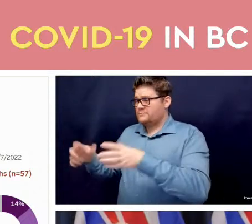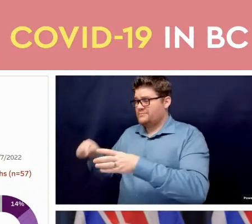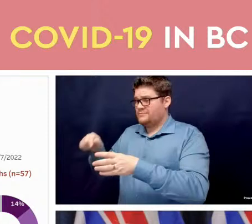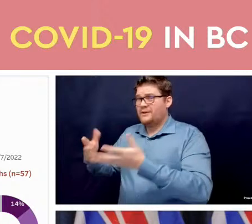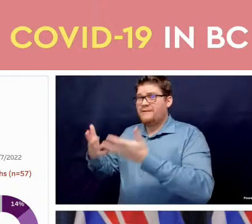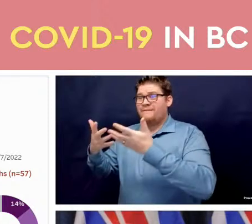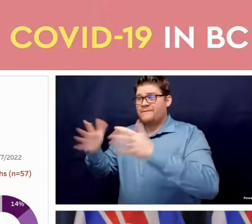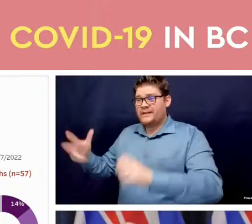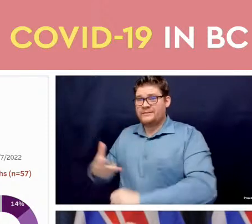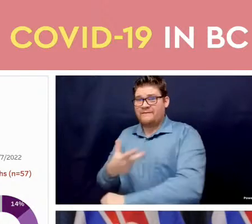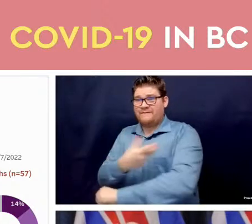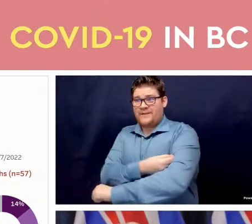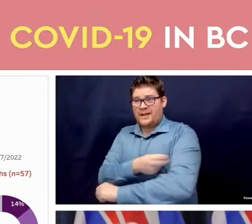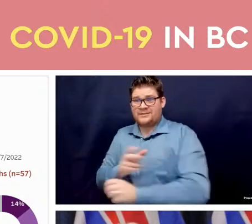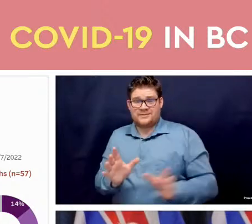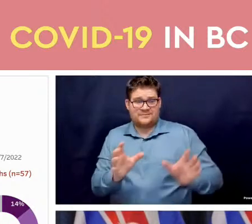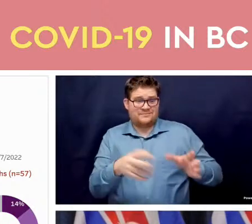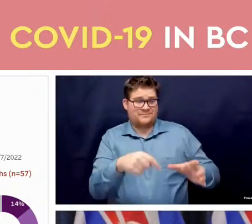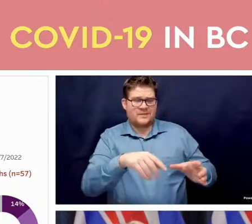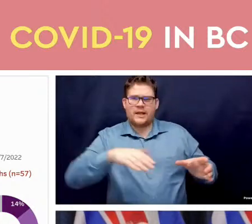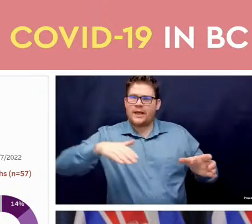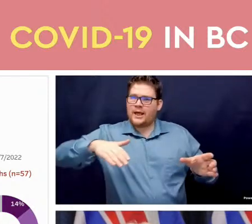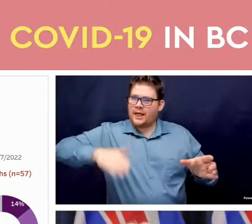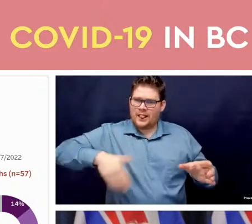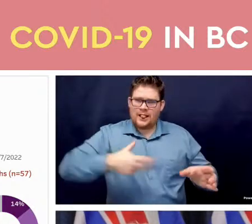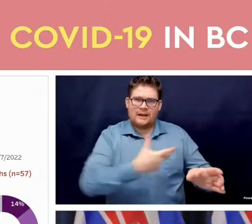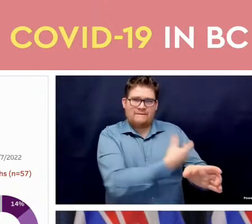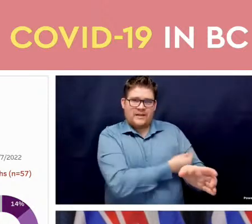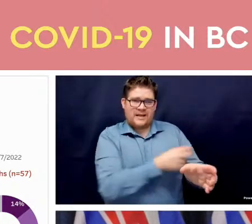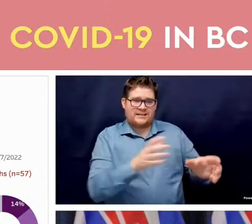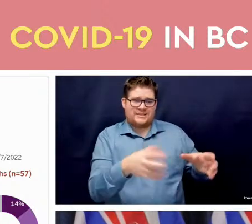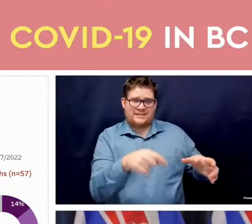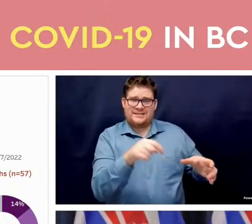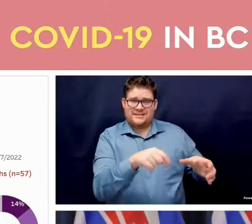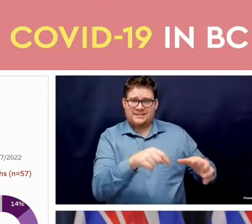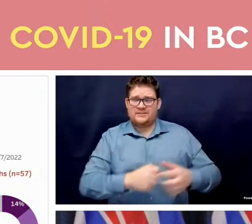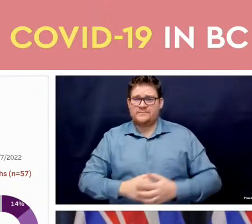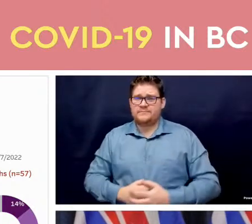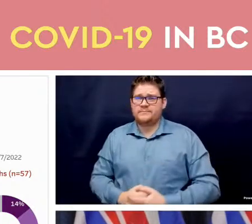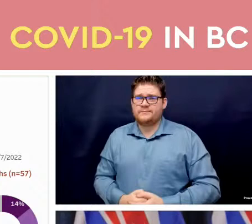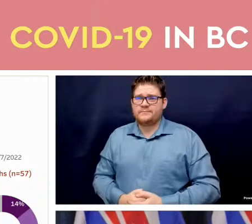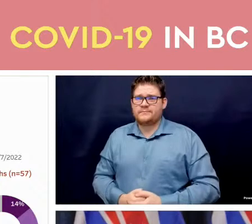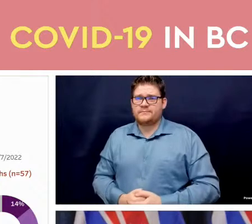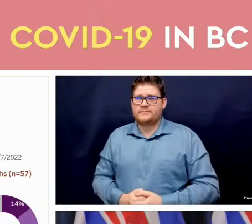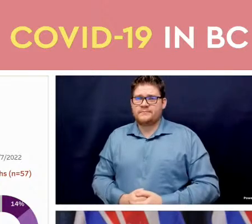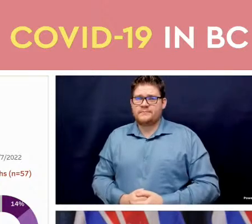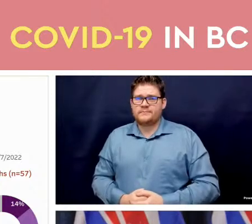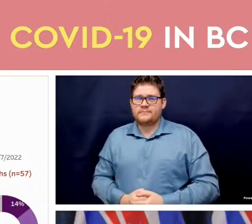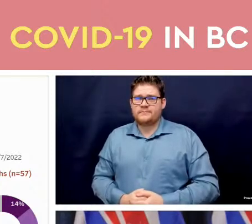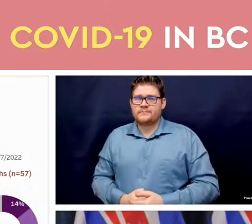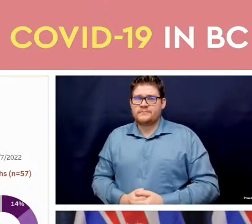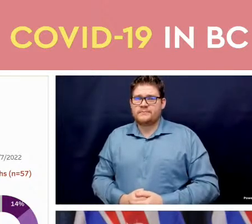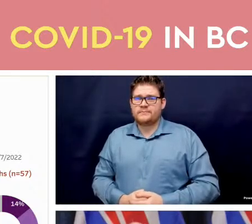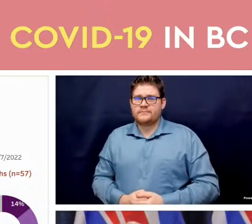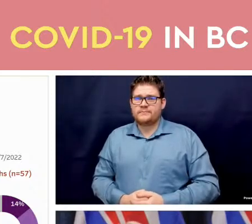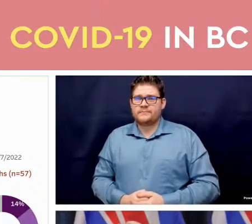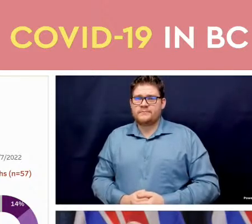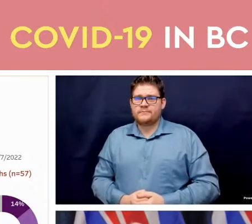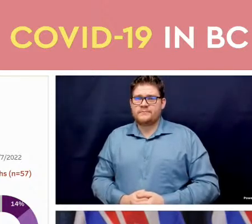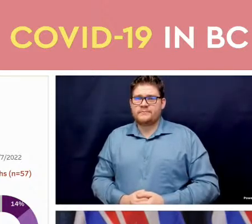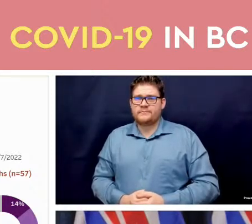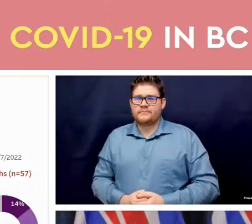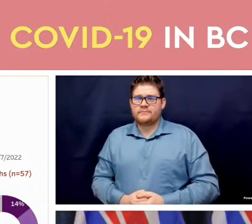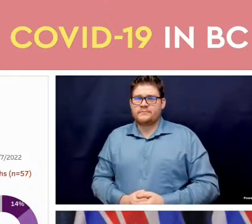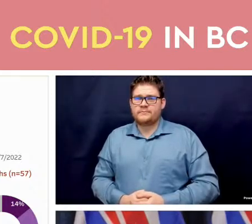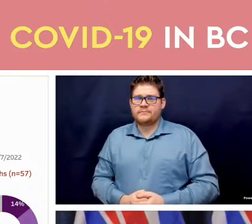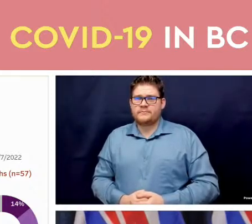board, about 17% of people in British Columbia, and that includes people, young people 0 to 4 years of age who, for whom